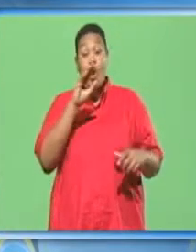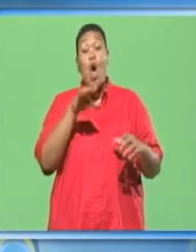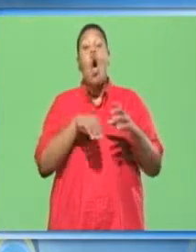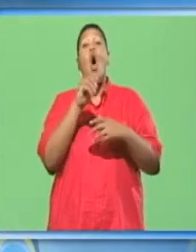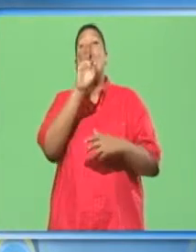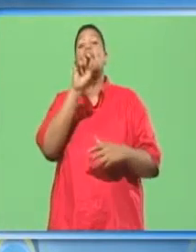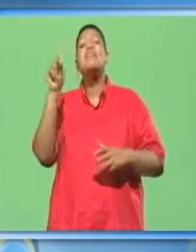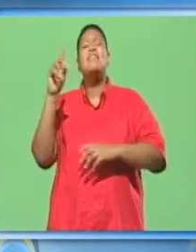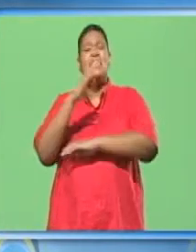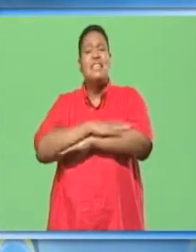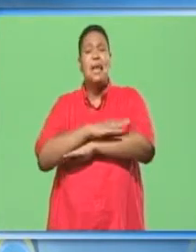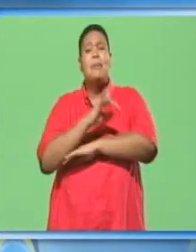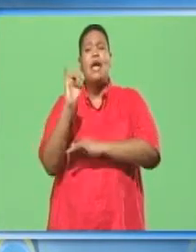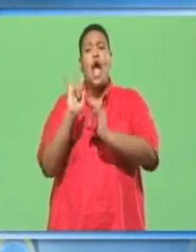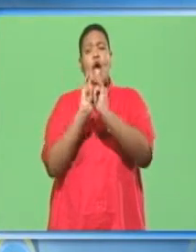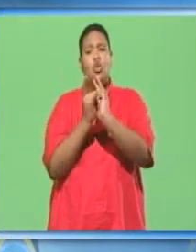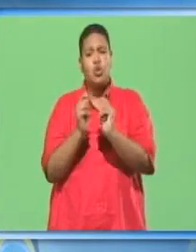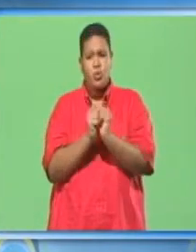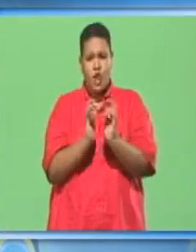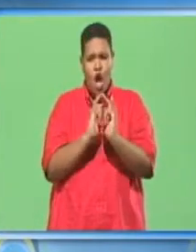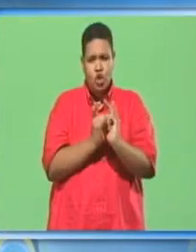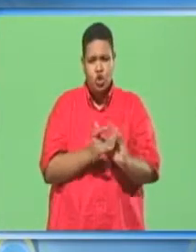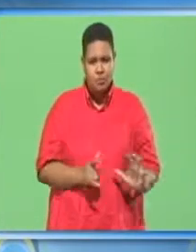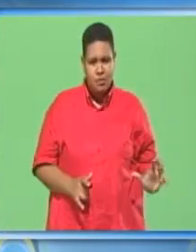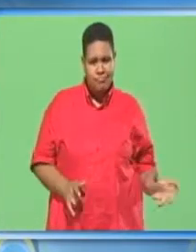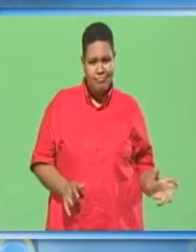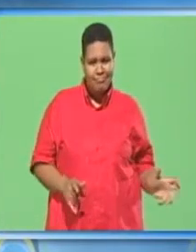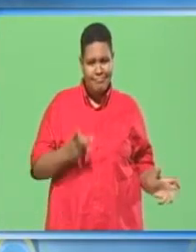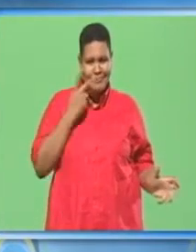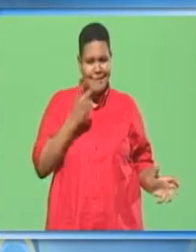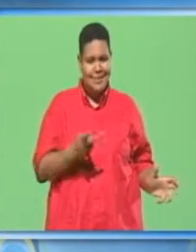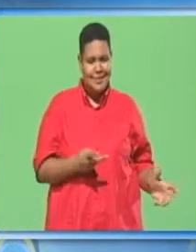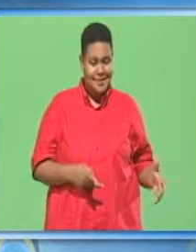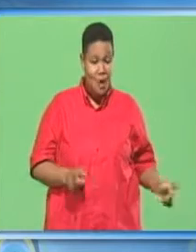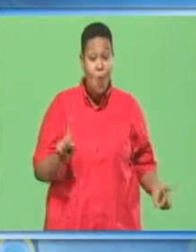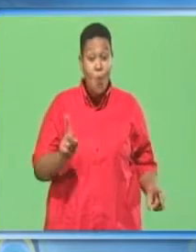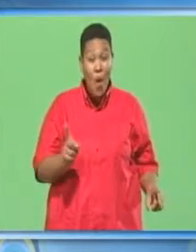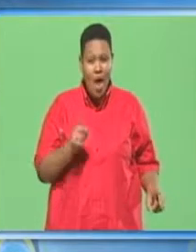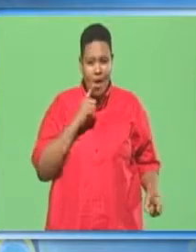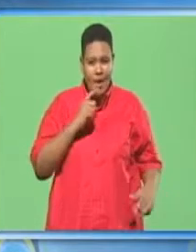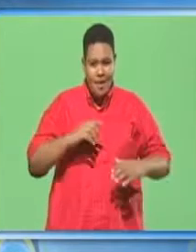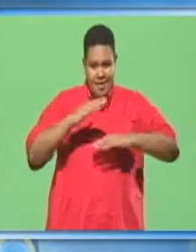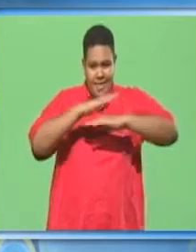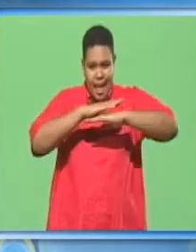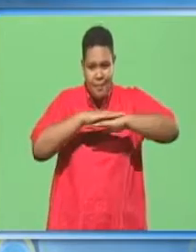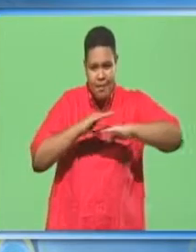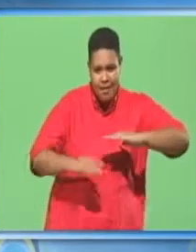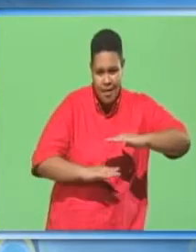may be adjusted by the adjustment knob on handle located just below it.